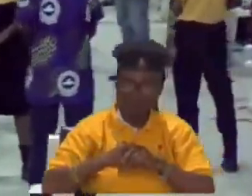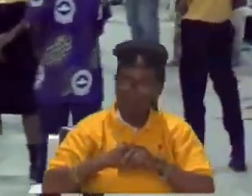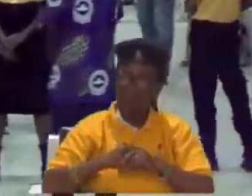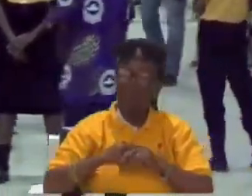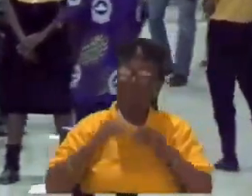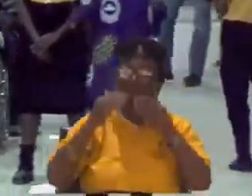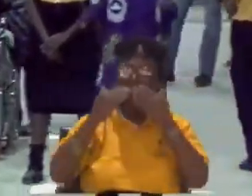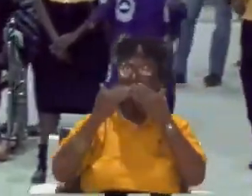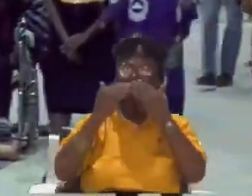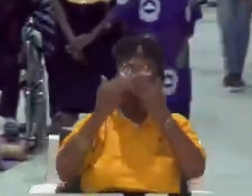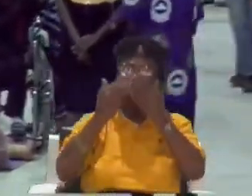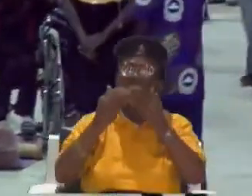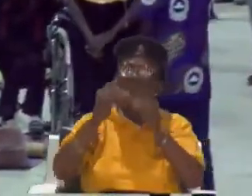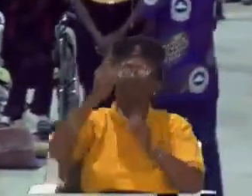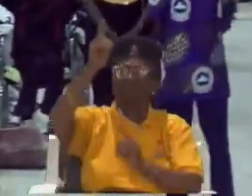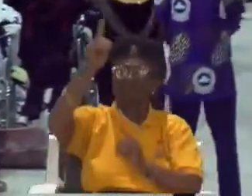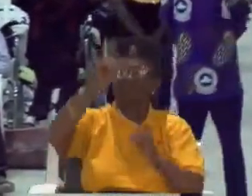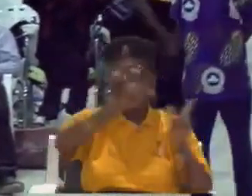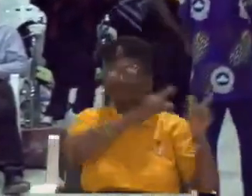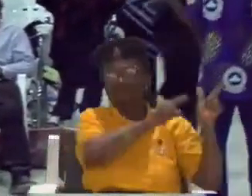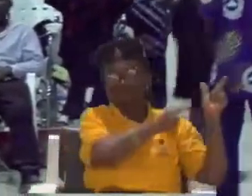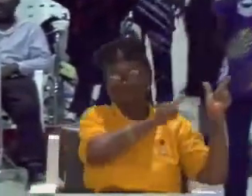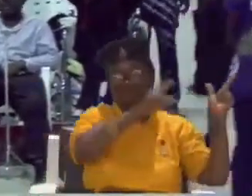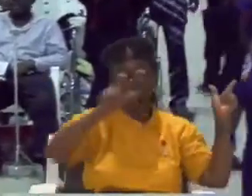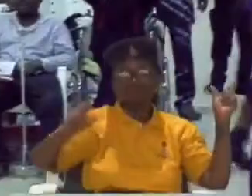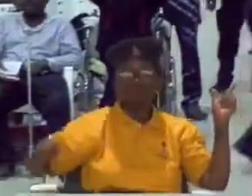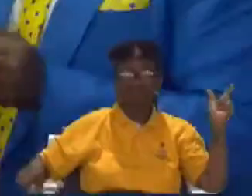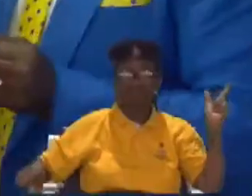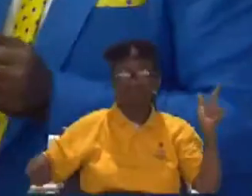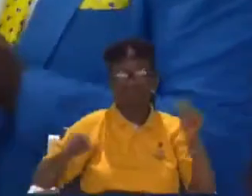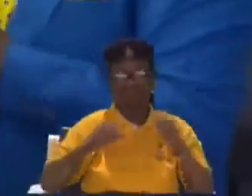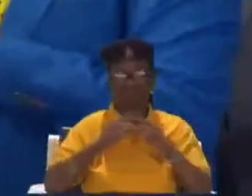Thank you, Lord.